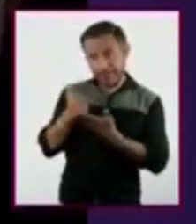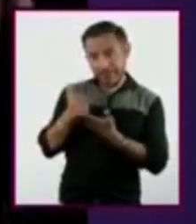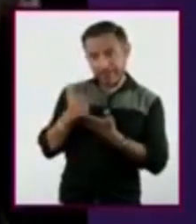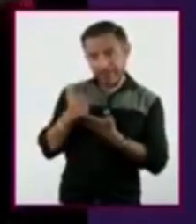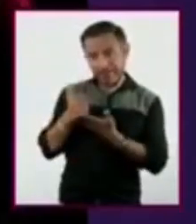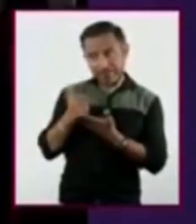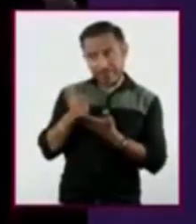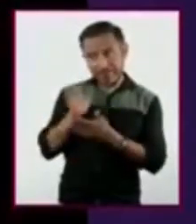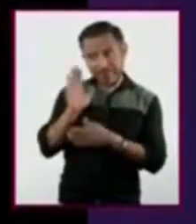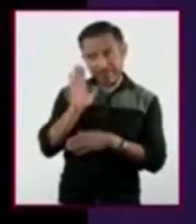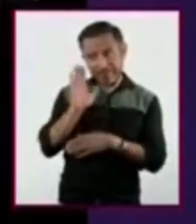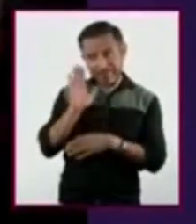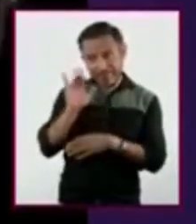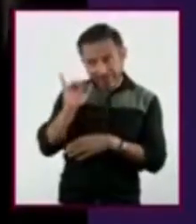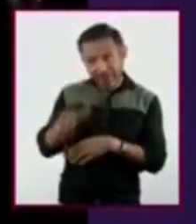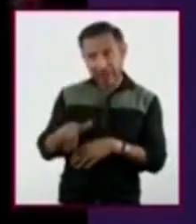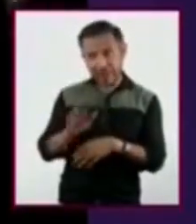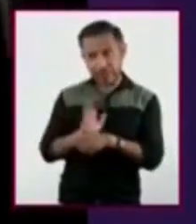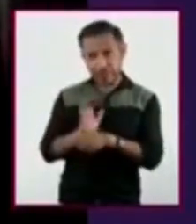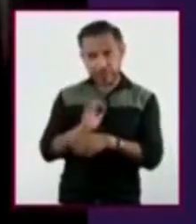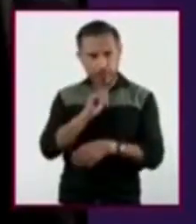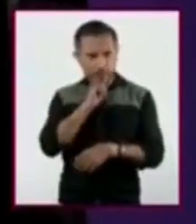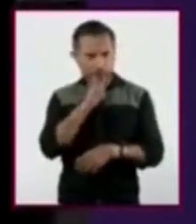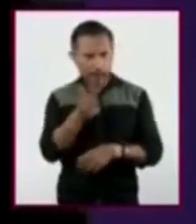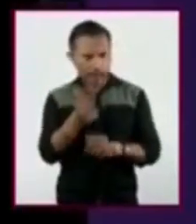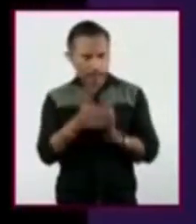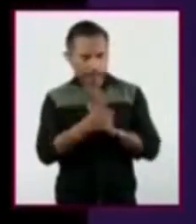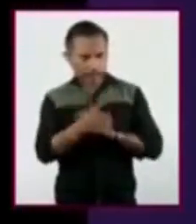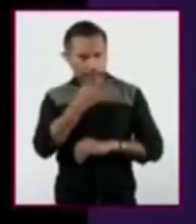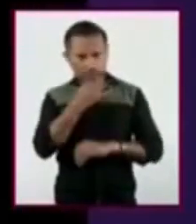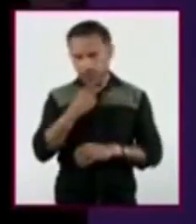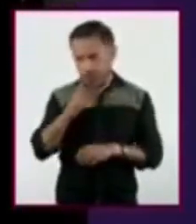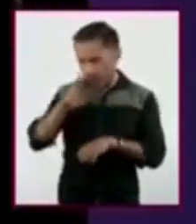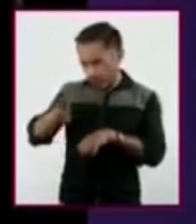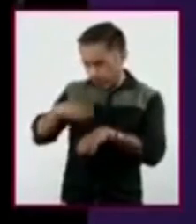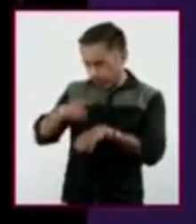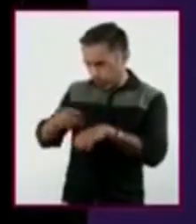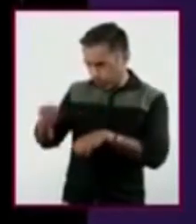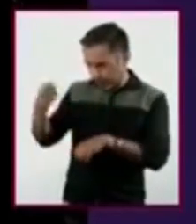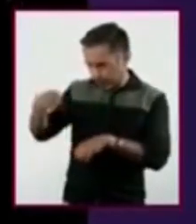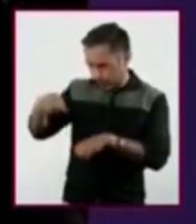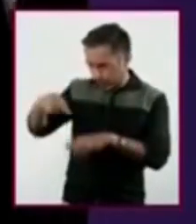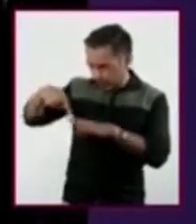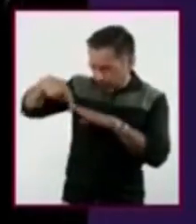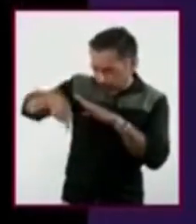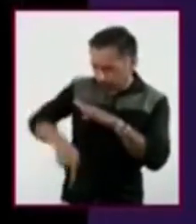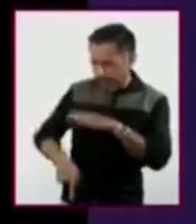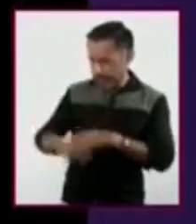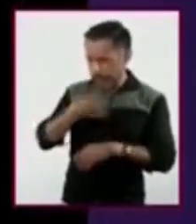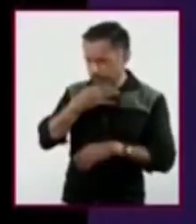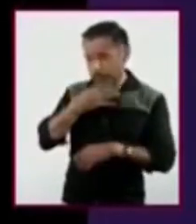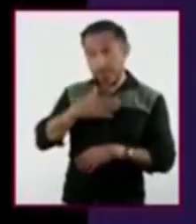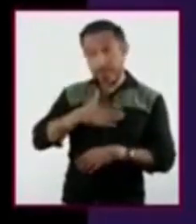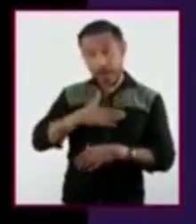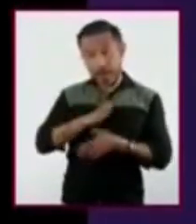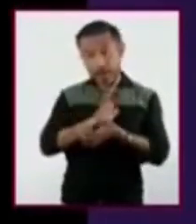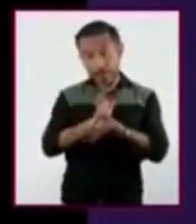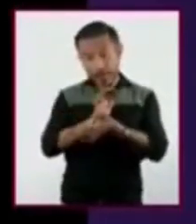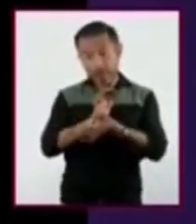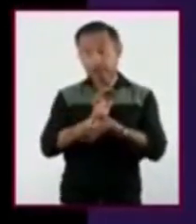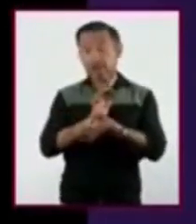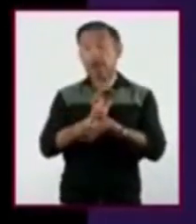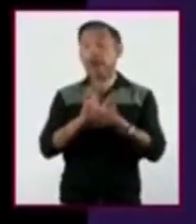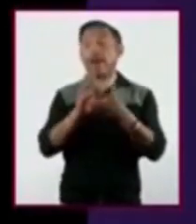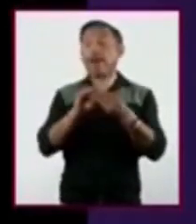movie. Well, I'm not an expert. Of course you are. You're an expert in history. And my film is going to be all